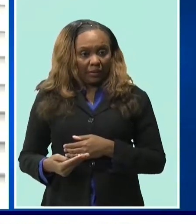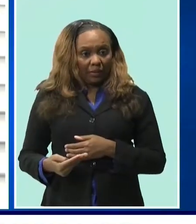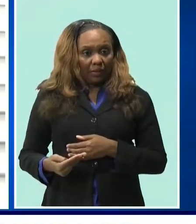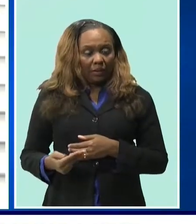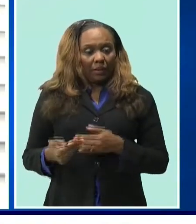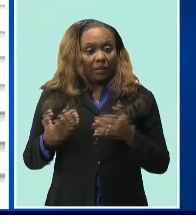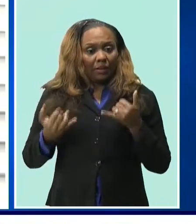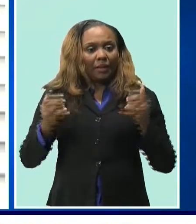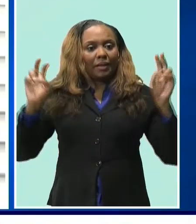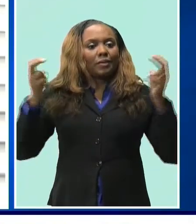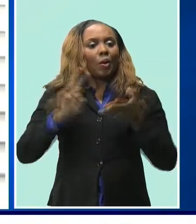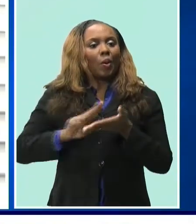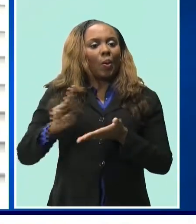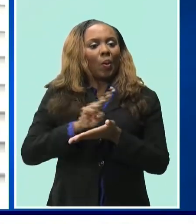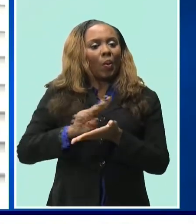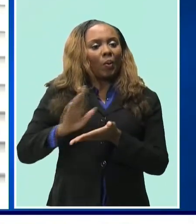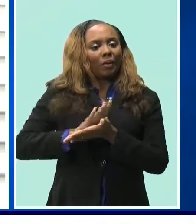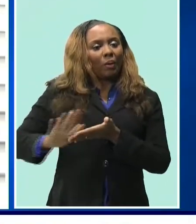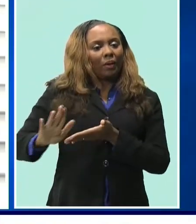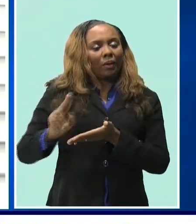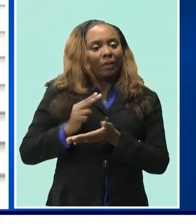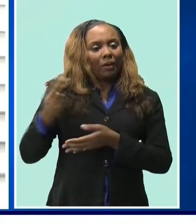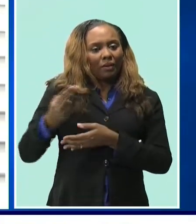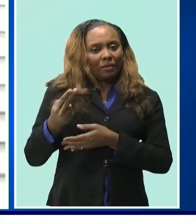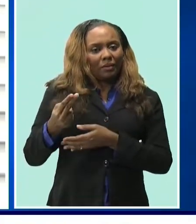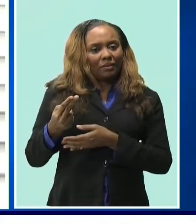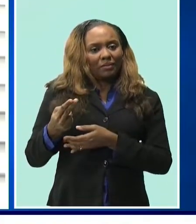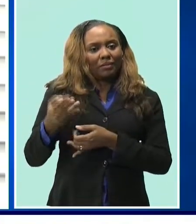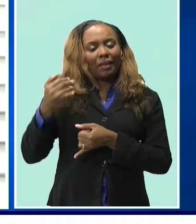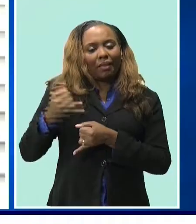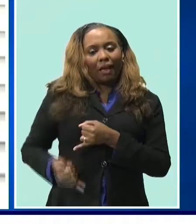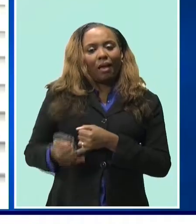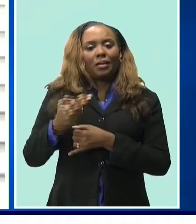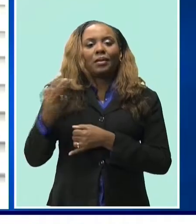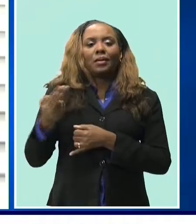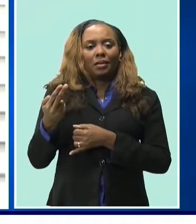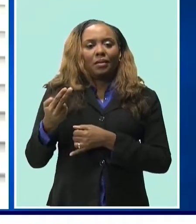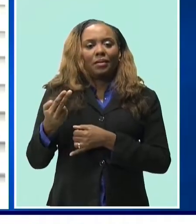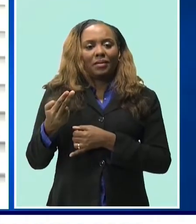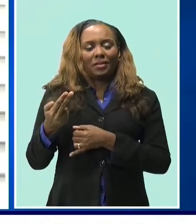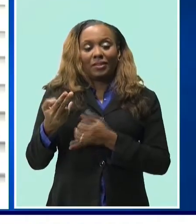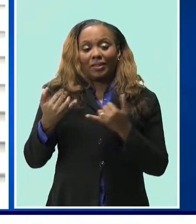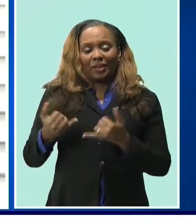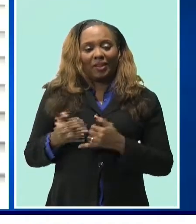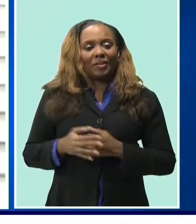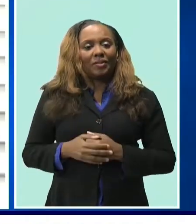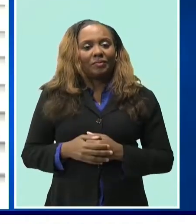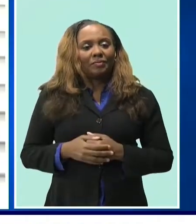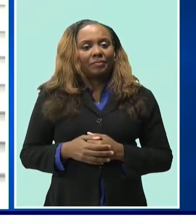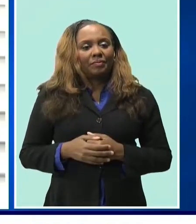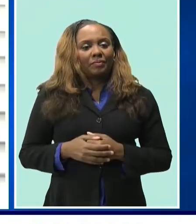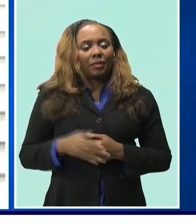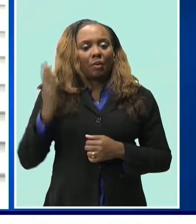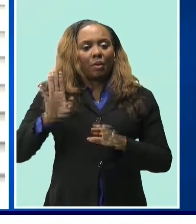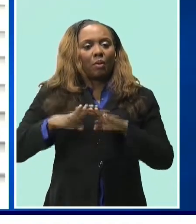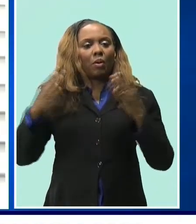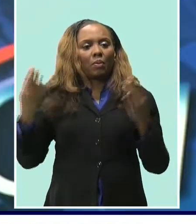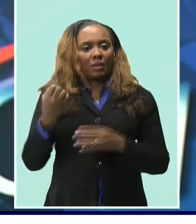Holy Thursday, so it will be the last Thursday before they start back next week, and they are doing on Saturday as